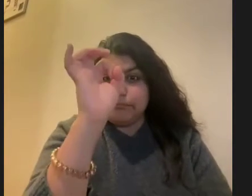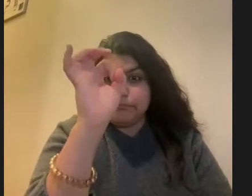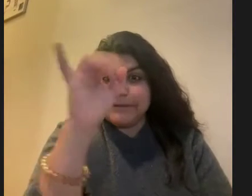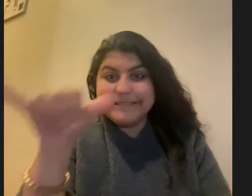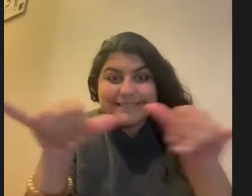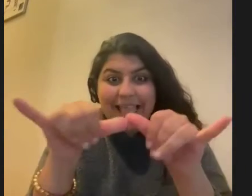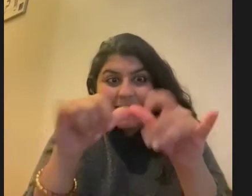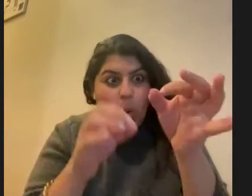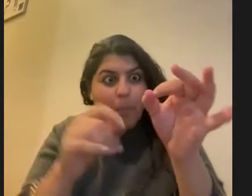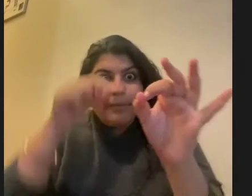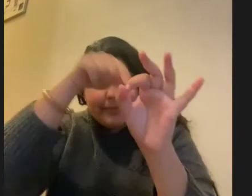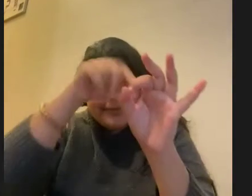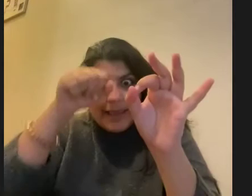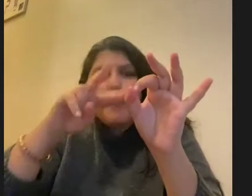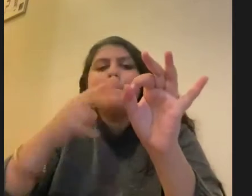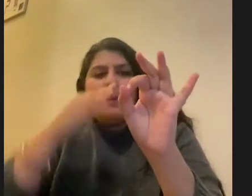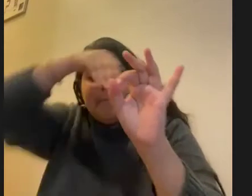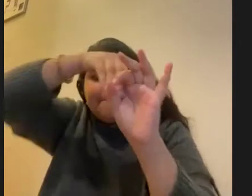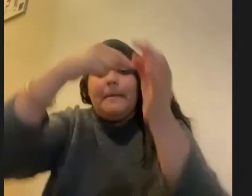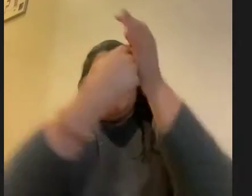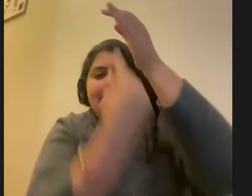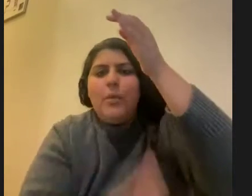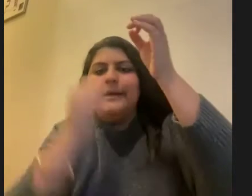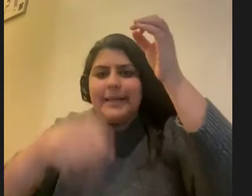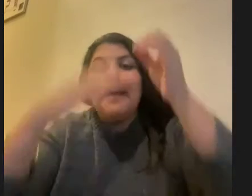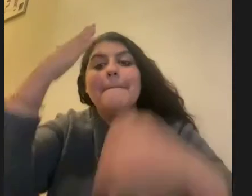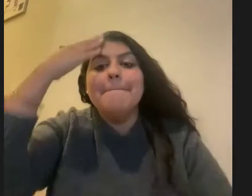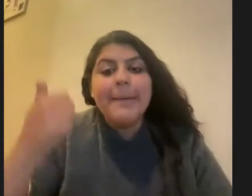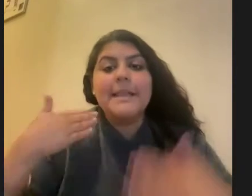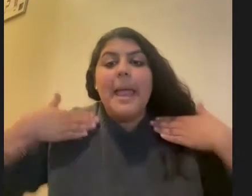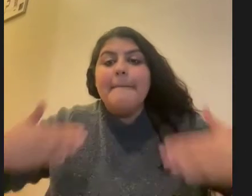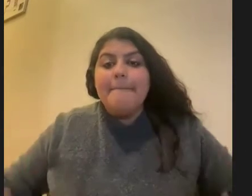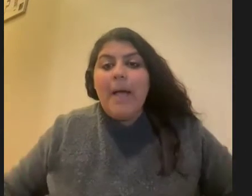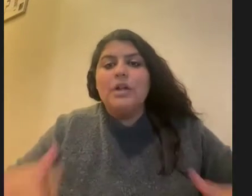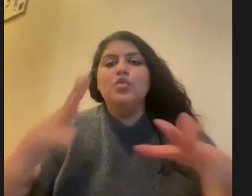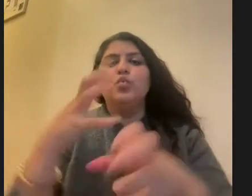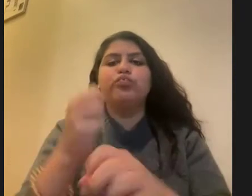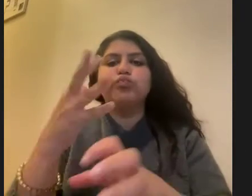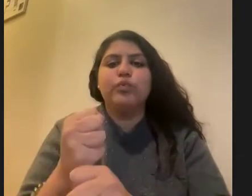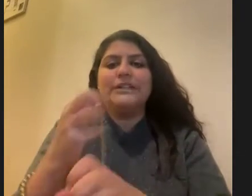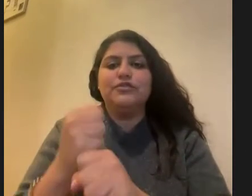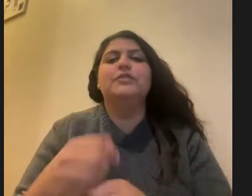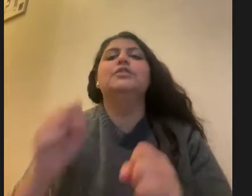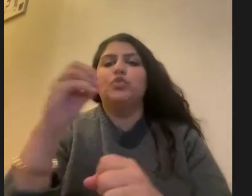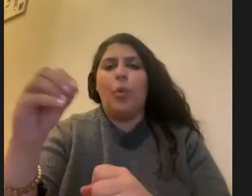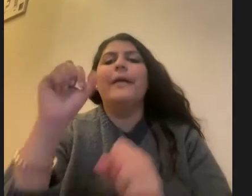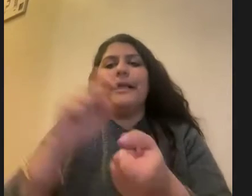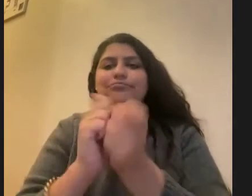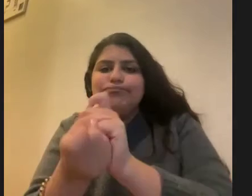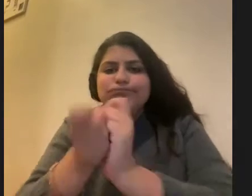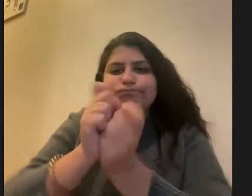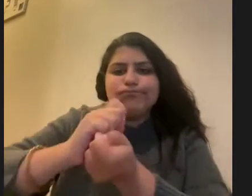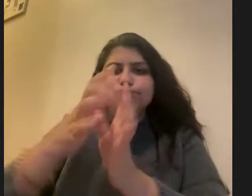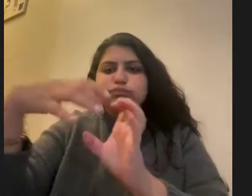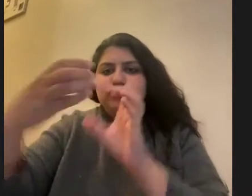they can easily scooch in there and fit because the rest of their body is so squishy. So it just conforms because